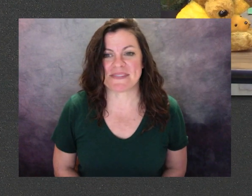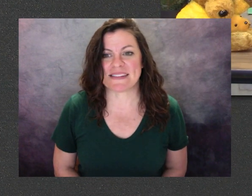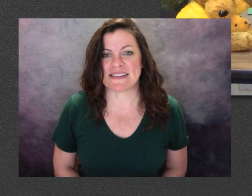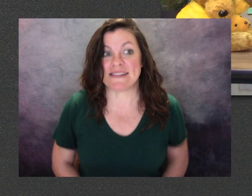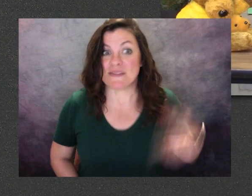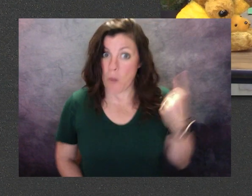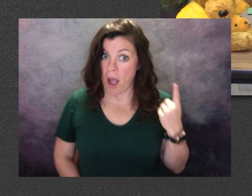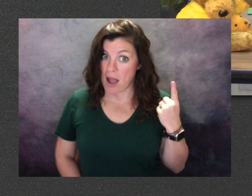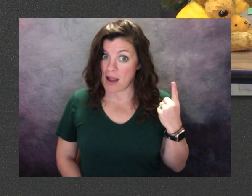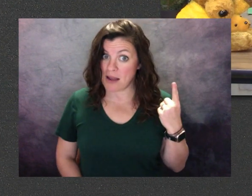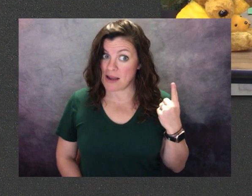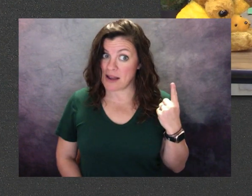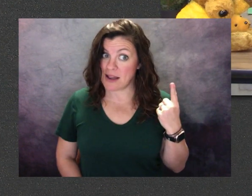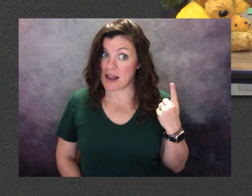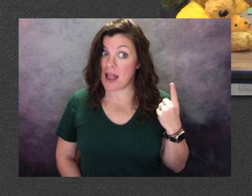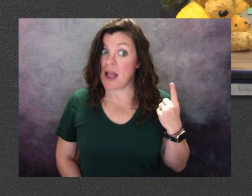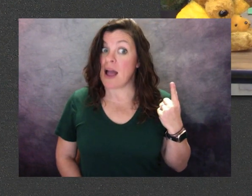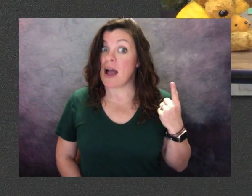and